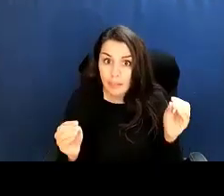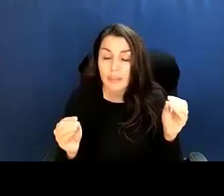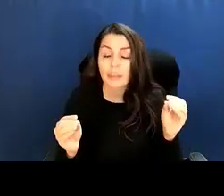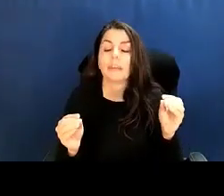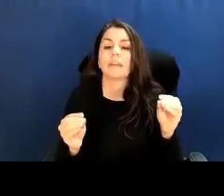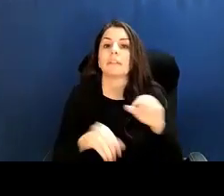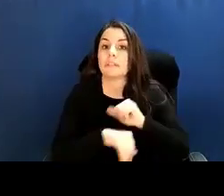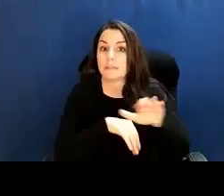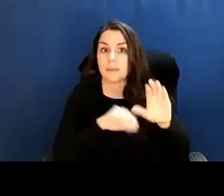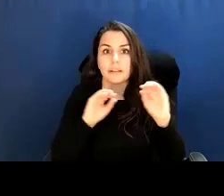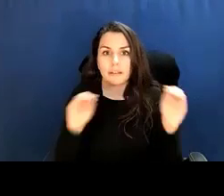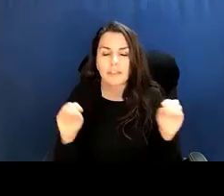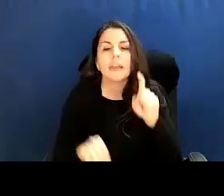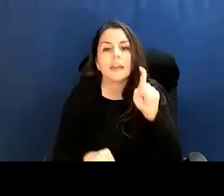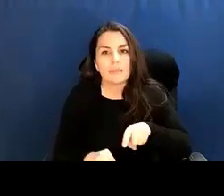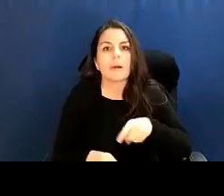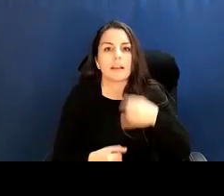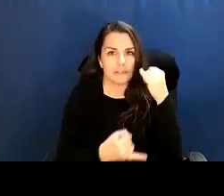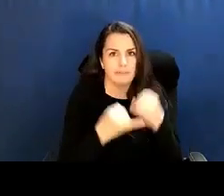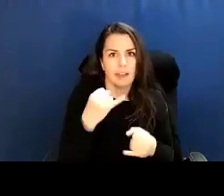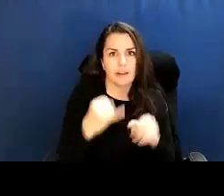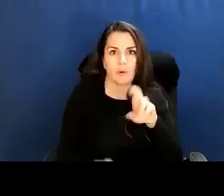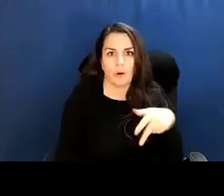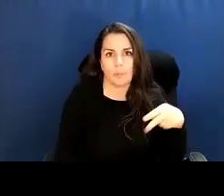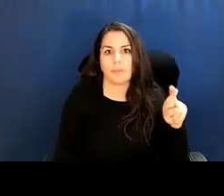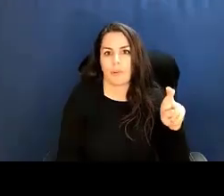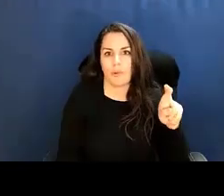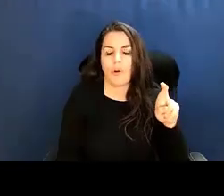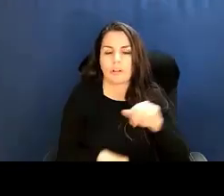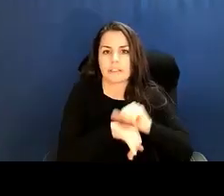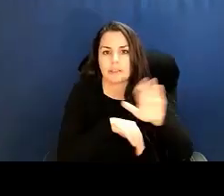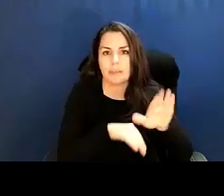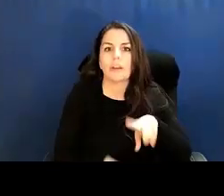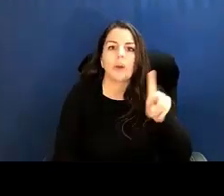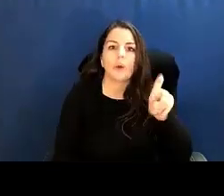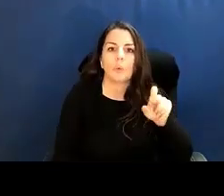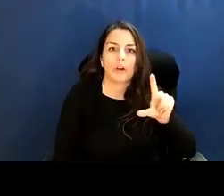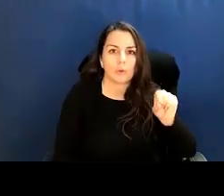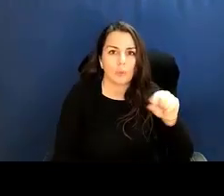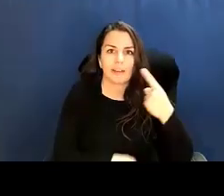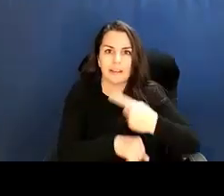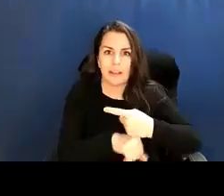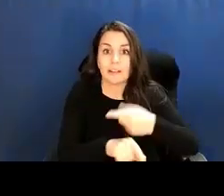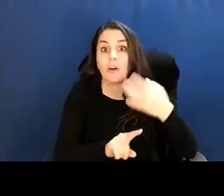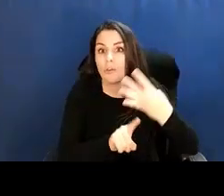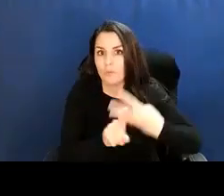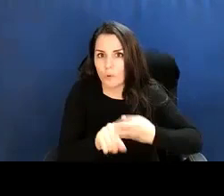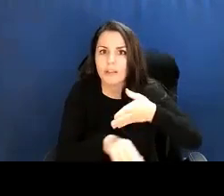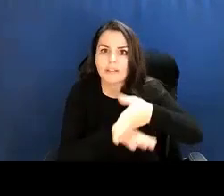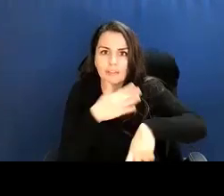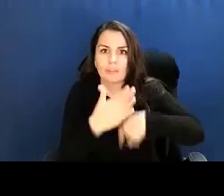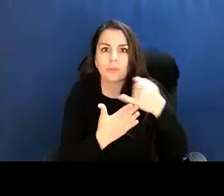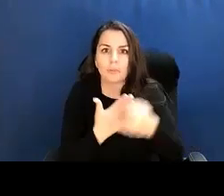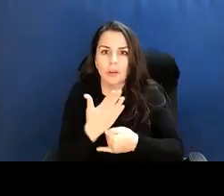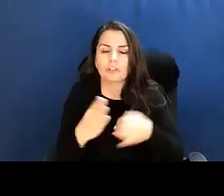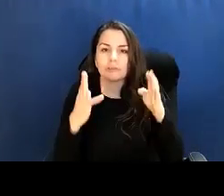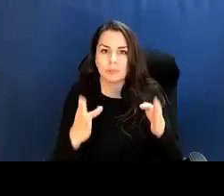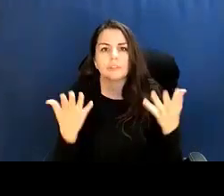requires annual RPPRs to be submitted on November 15th, even though we award most of